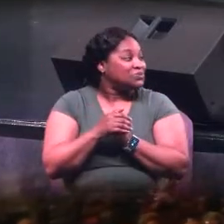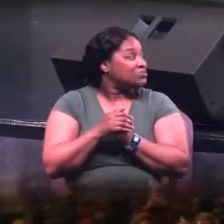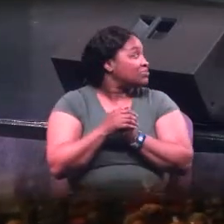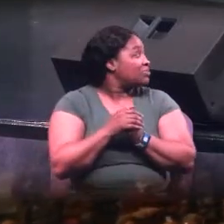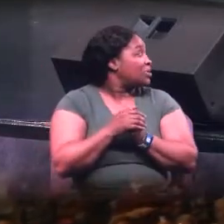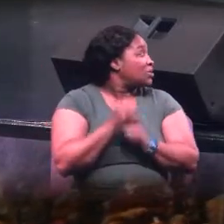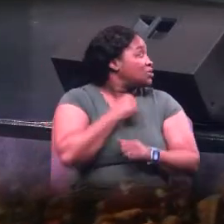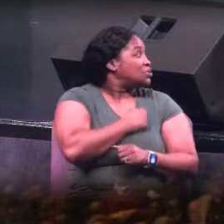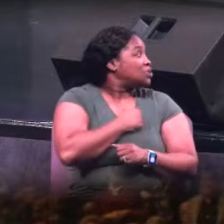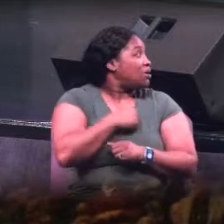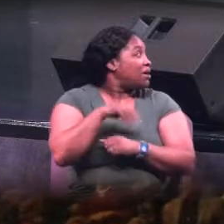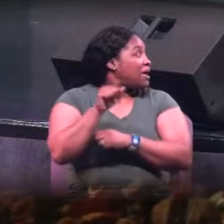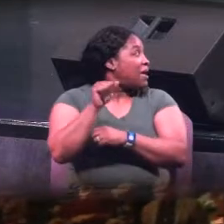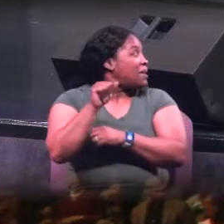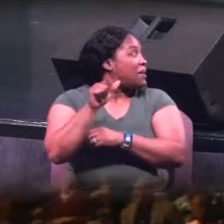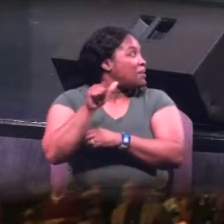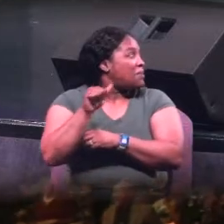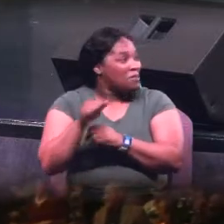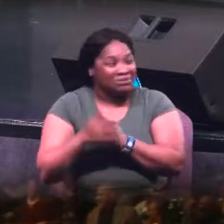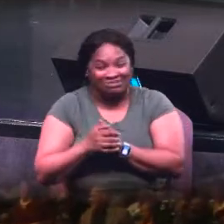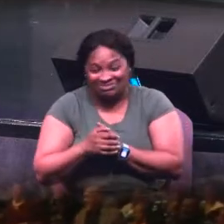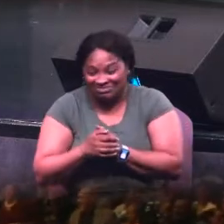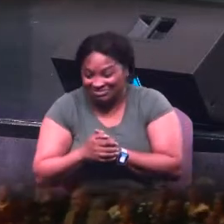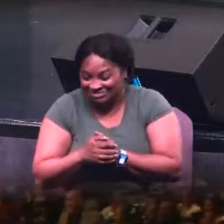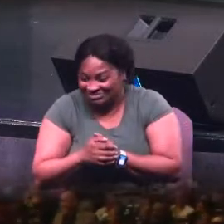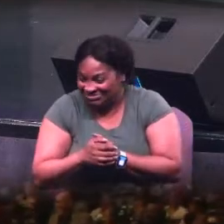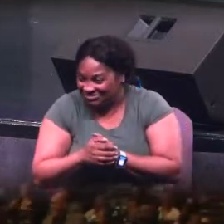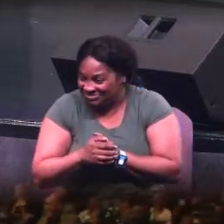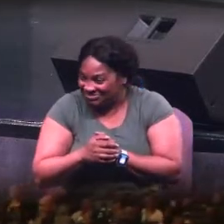Sorry, Alabama. Sorry.